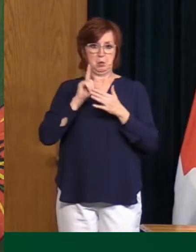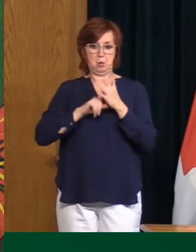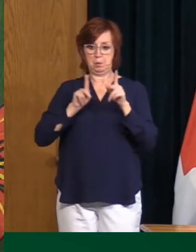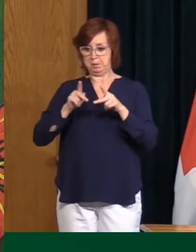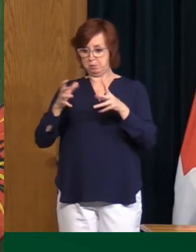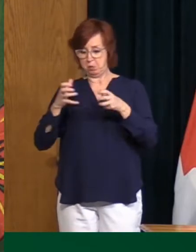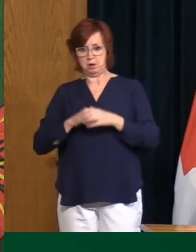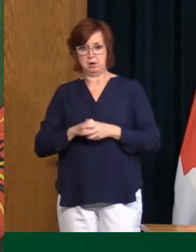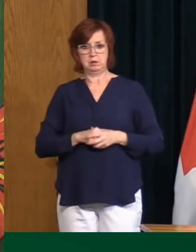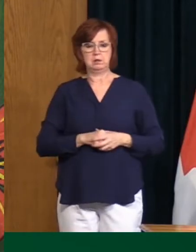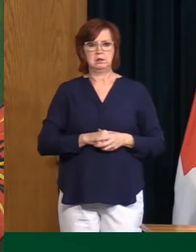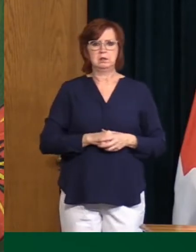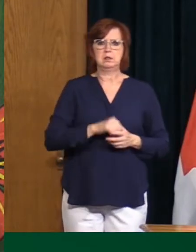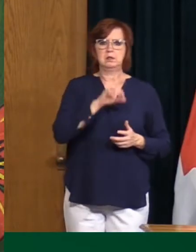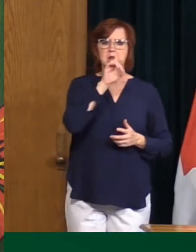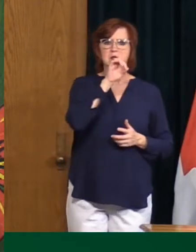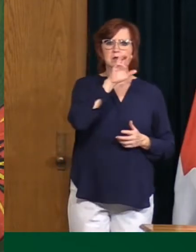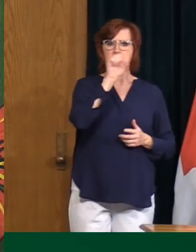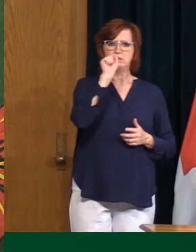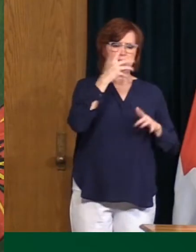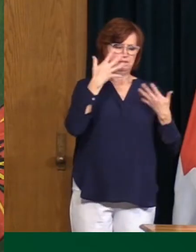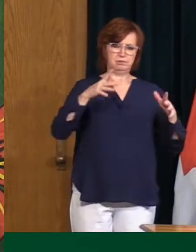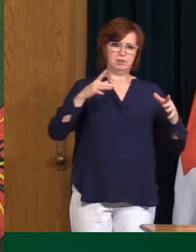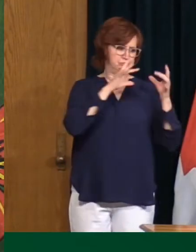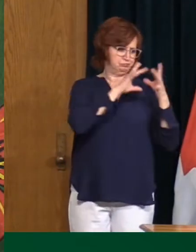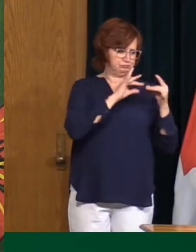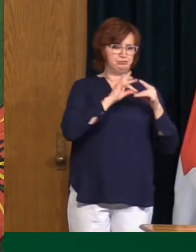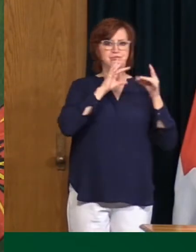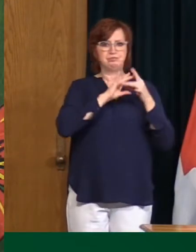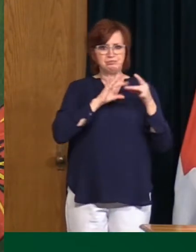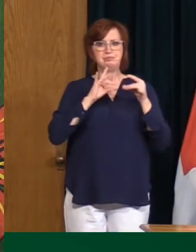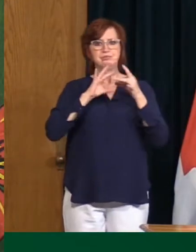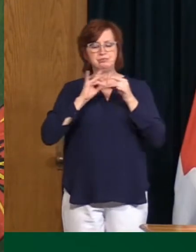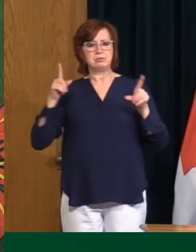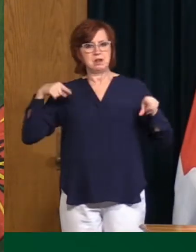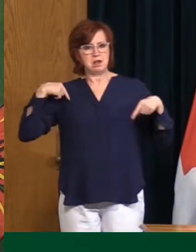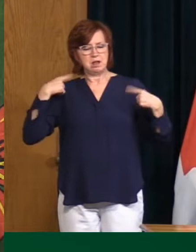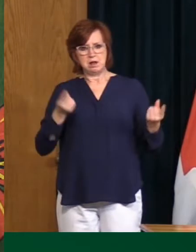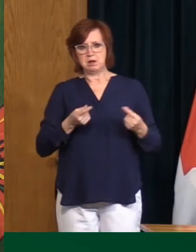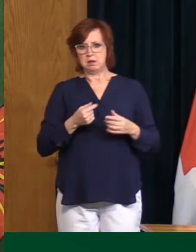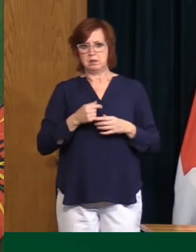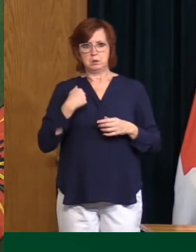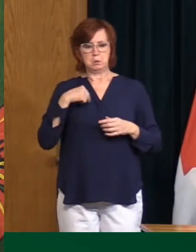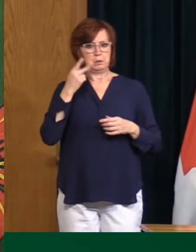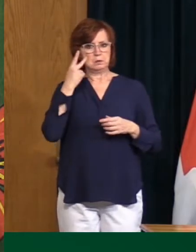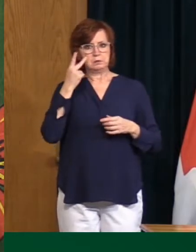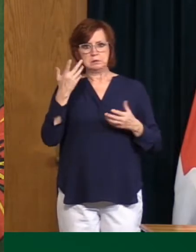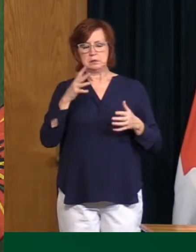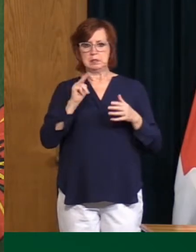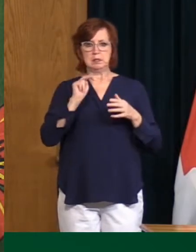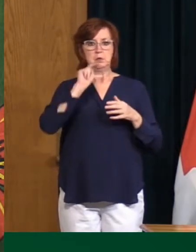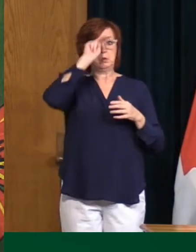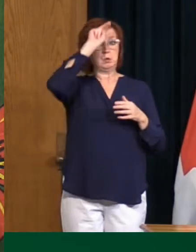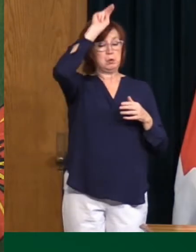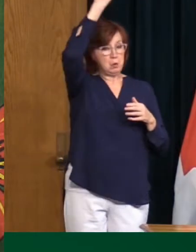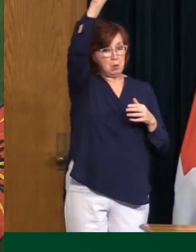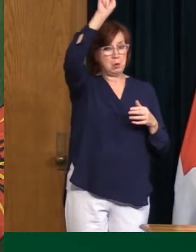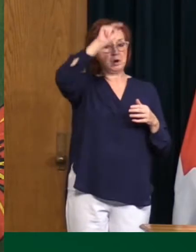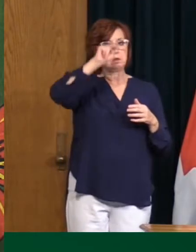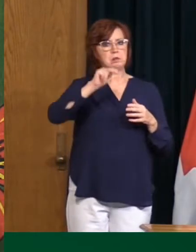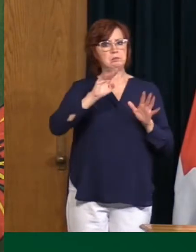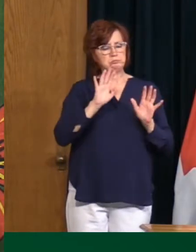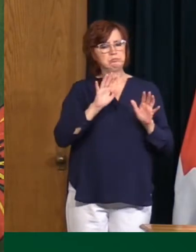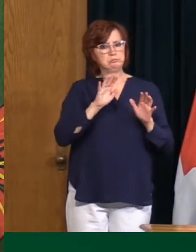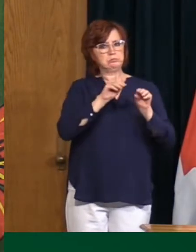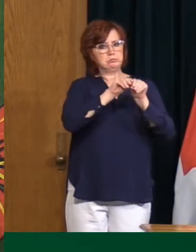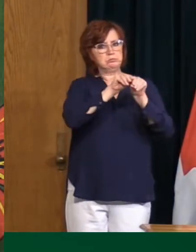about the testing numbers, we're seeing low testing numbers in areas outside of the far north where we're targeting it and some of